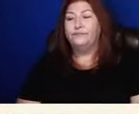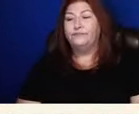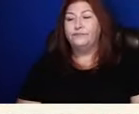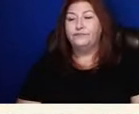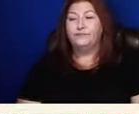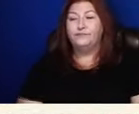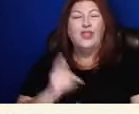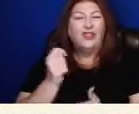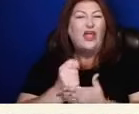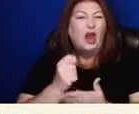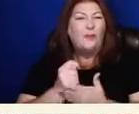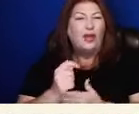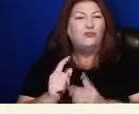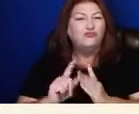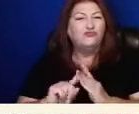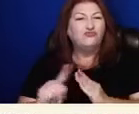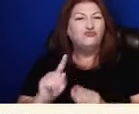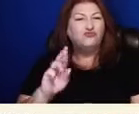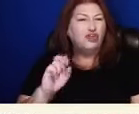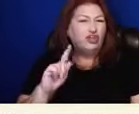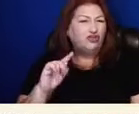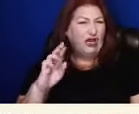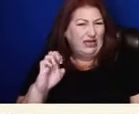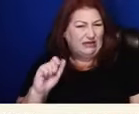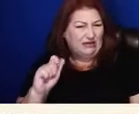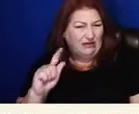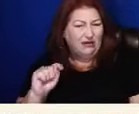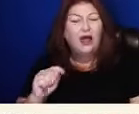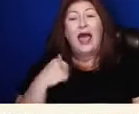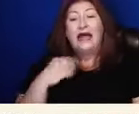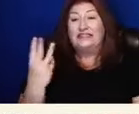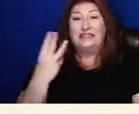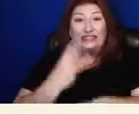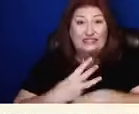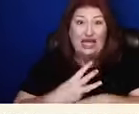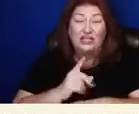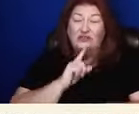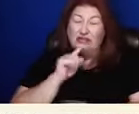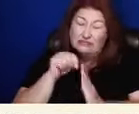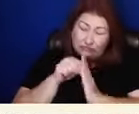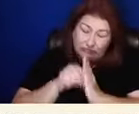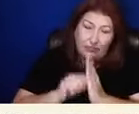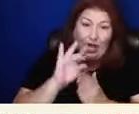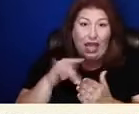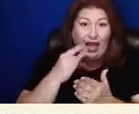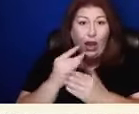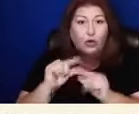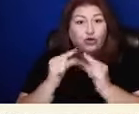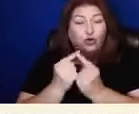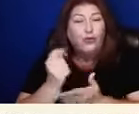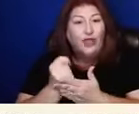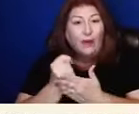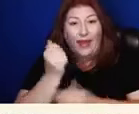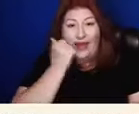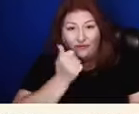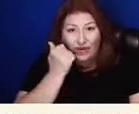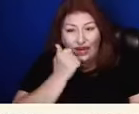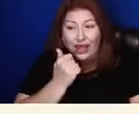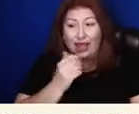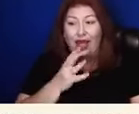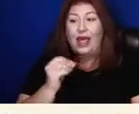I went to this therapy retreat, and it was 6 days, super intensive, 8 hours of group therapy every single day. And it